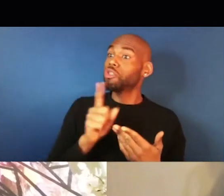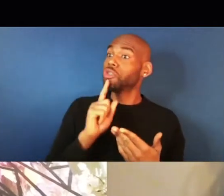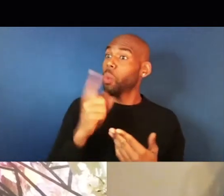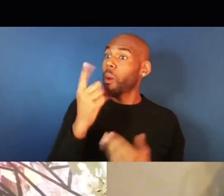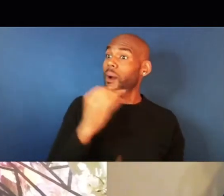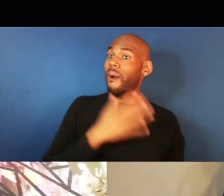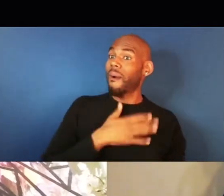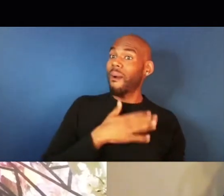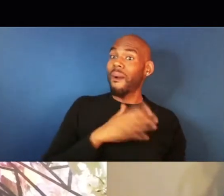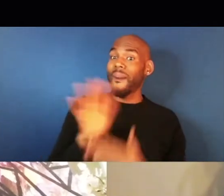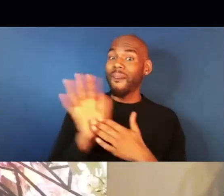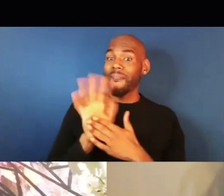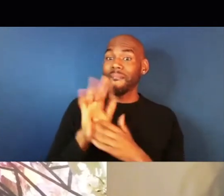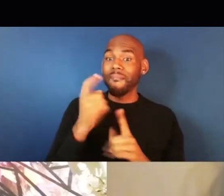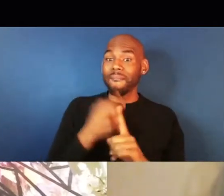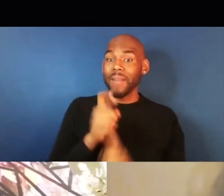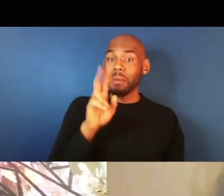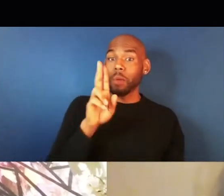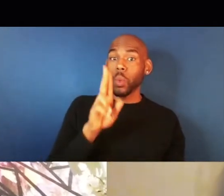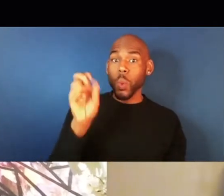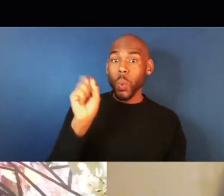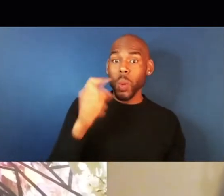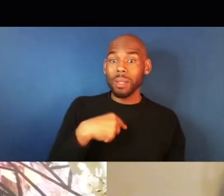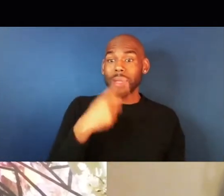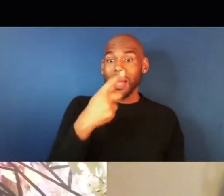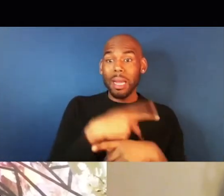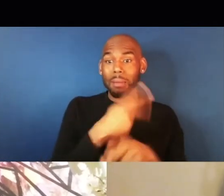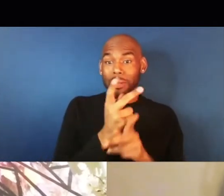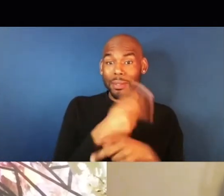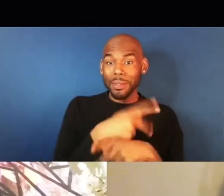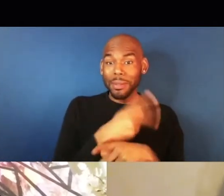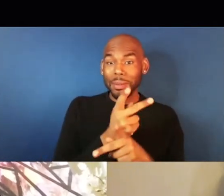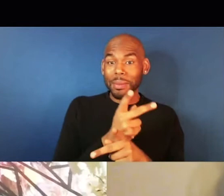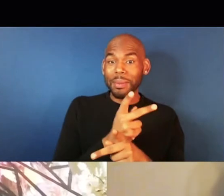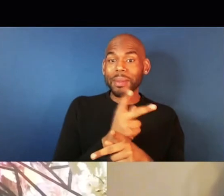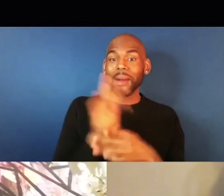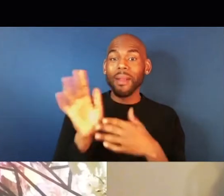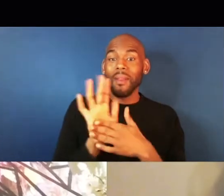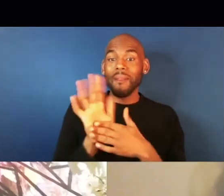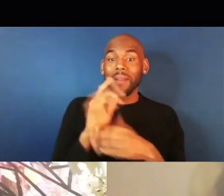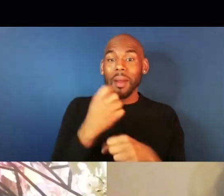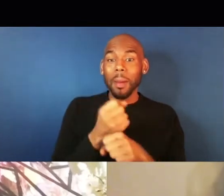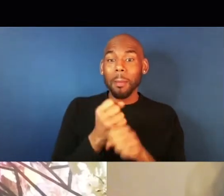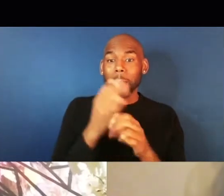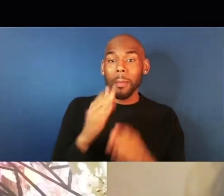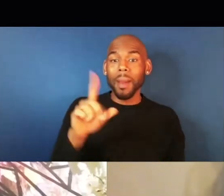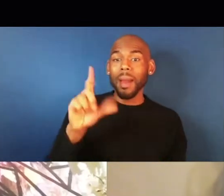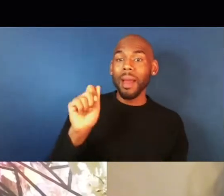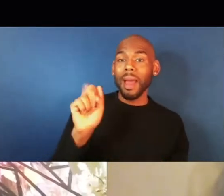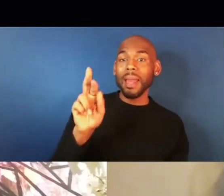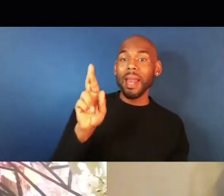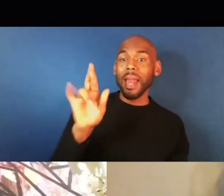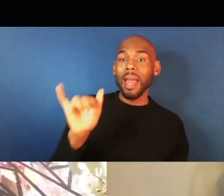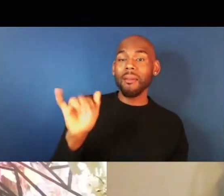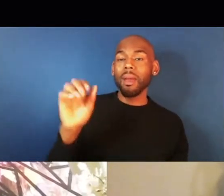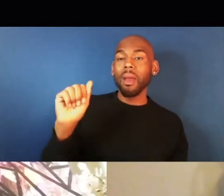that's actually one of our films. It's from the US that I produced. And the filmmaker is